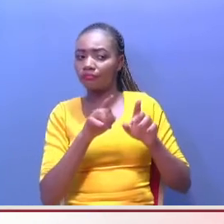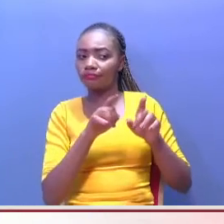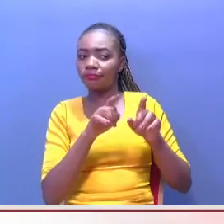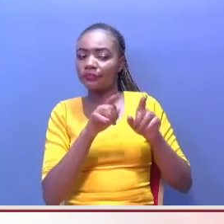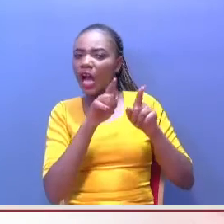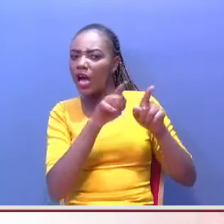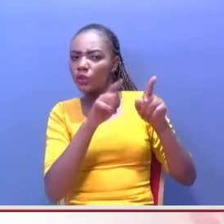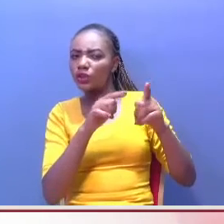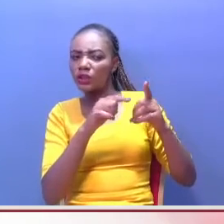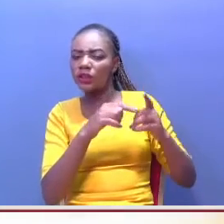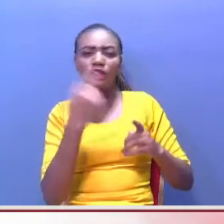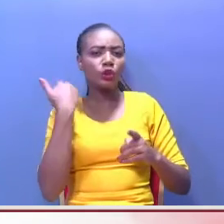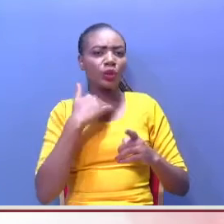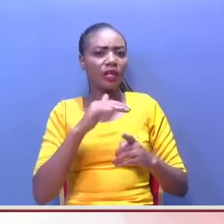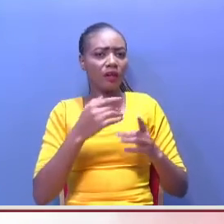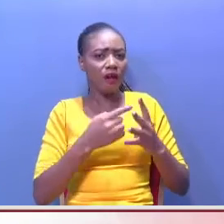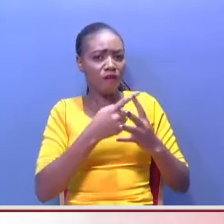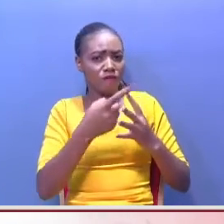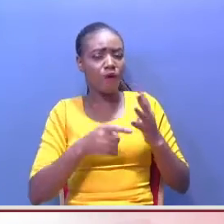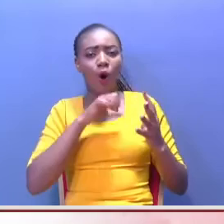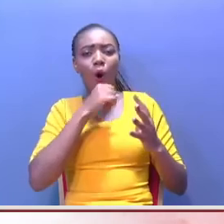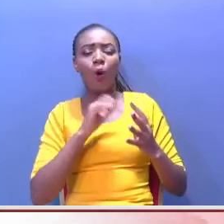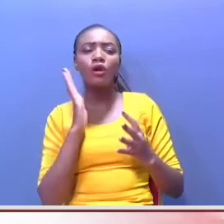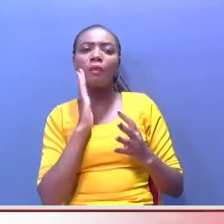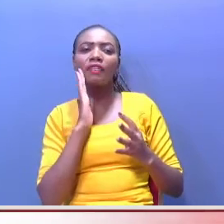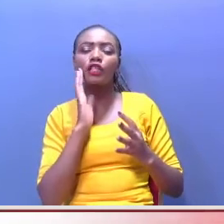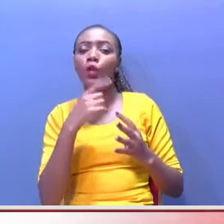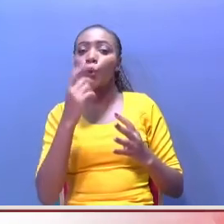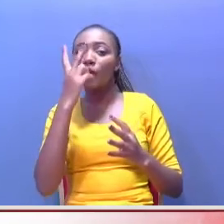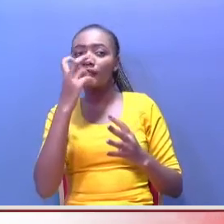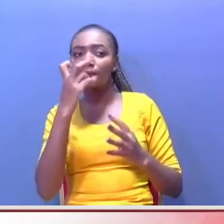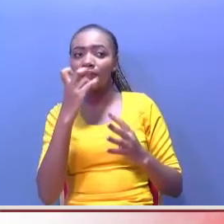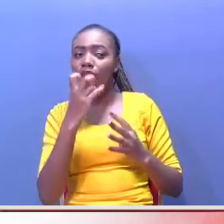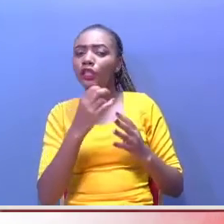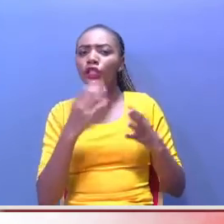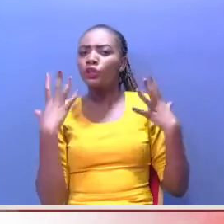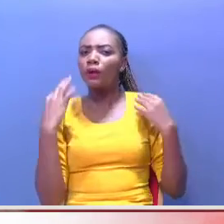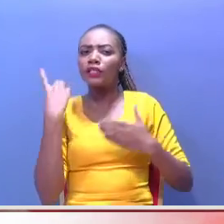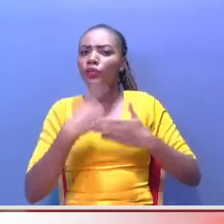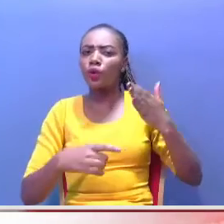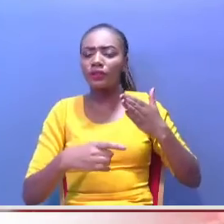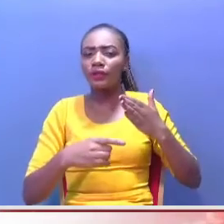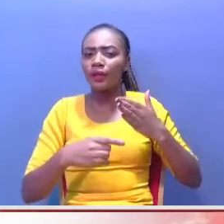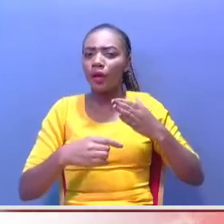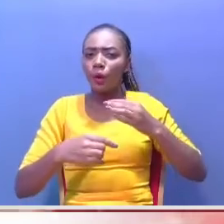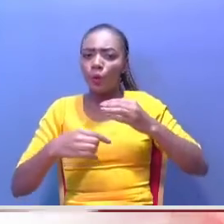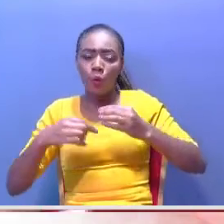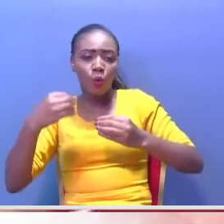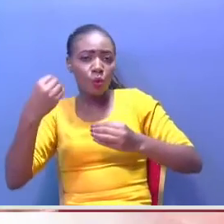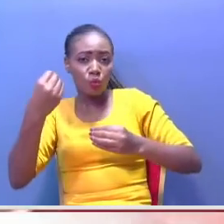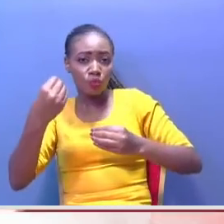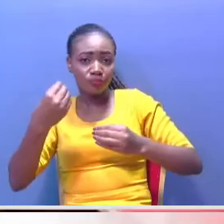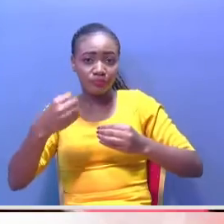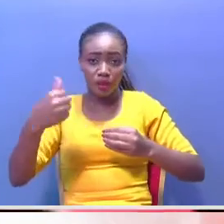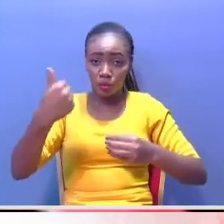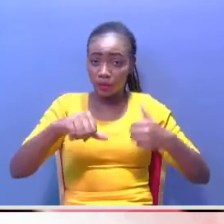four elderly mothers who are suspected to be practicing witchcraft, and that the investigations are not yet